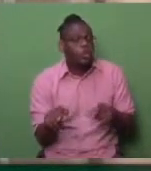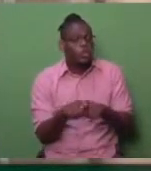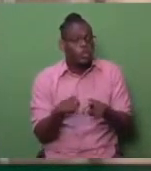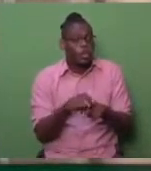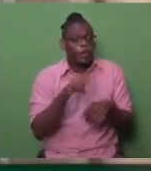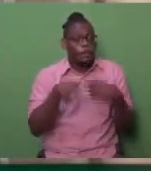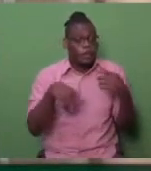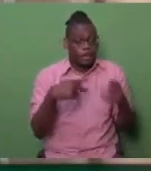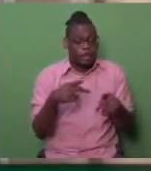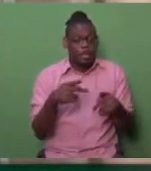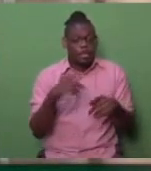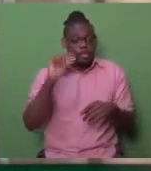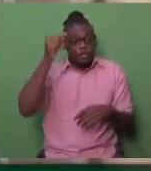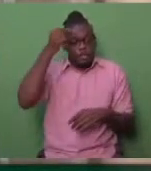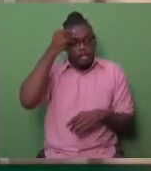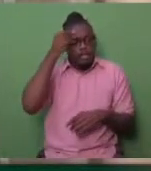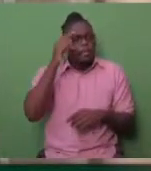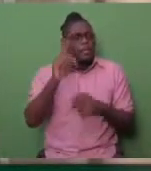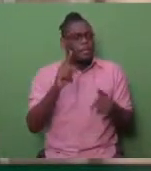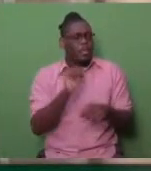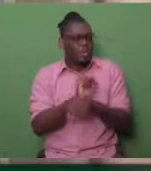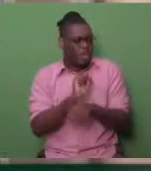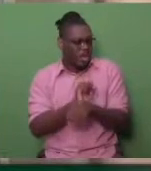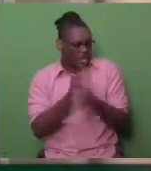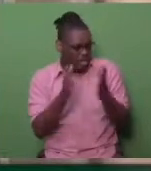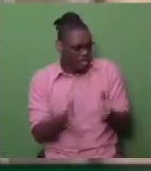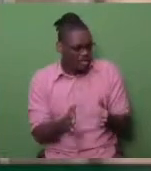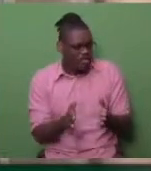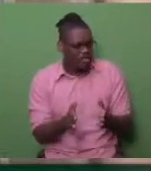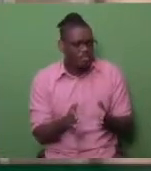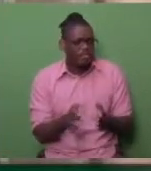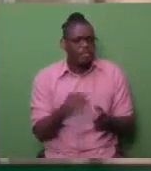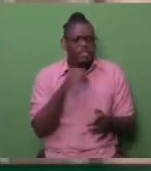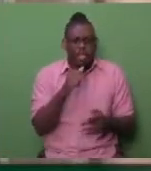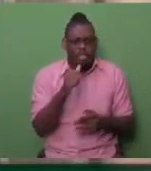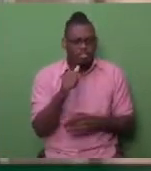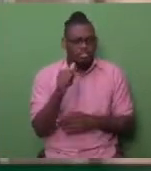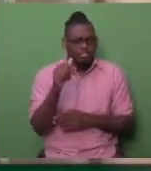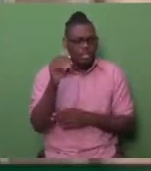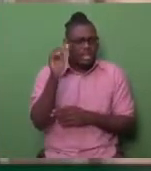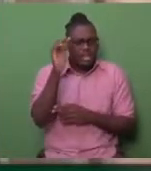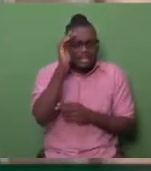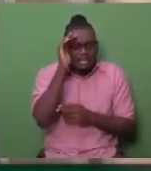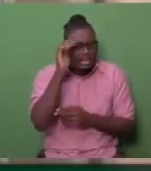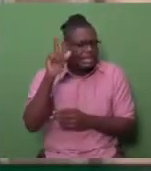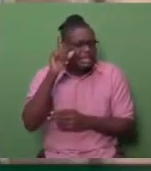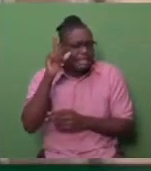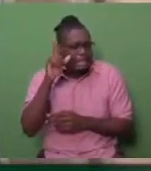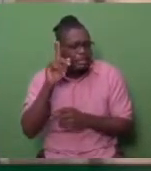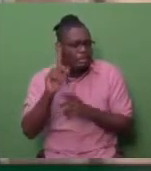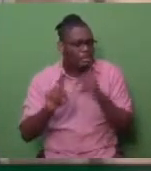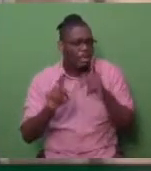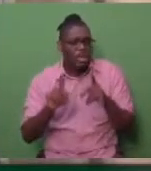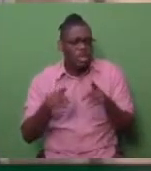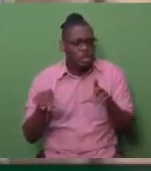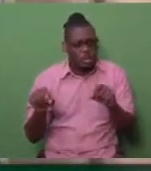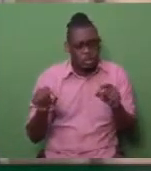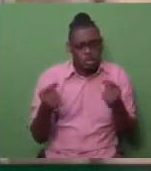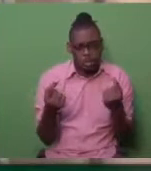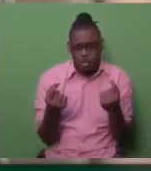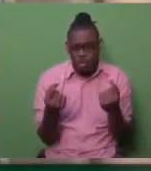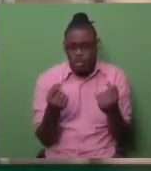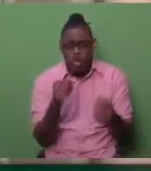the pandemic. Then they bungled the vaccination drive, leaving the nation to suffer in chaos and